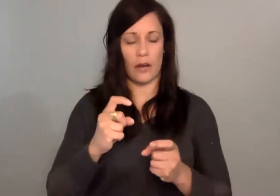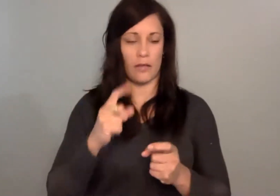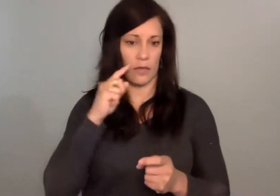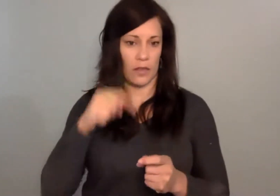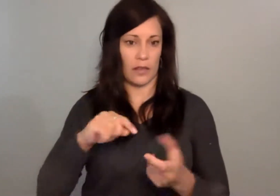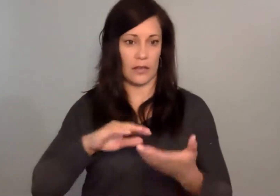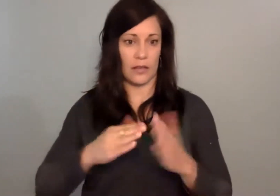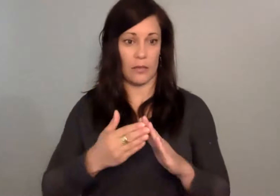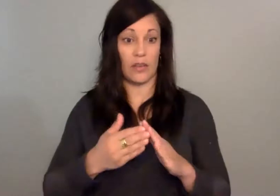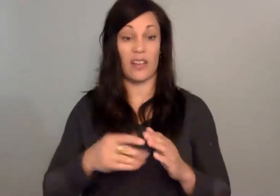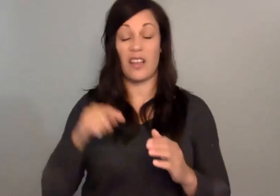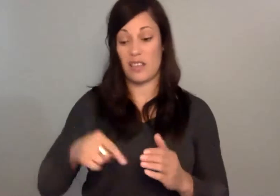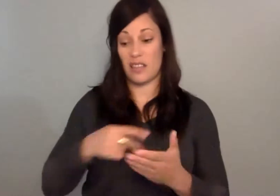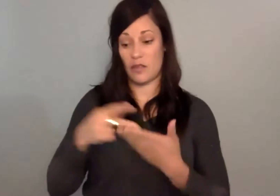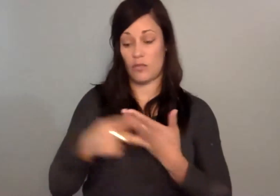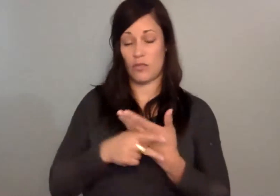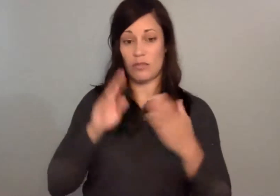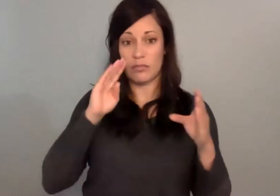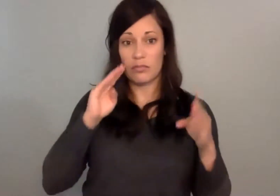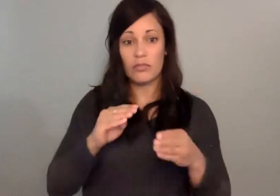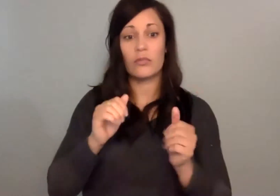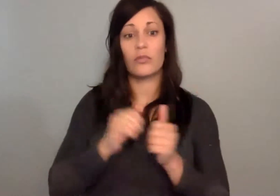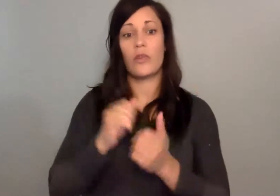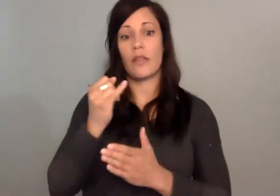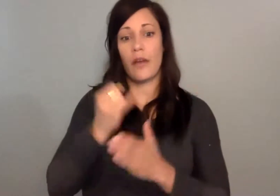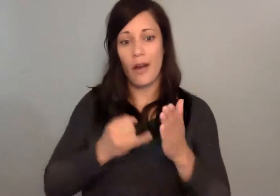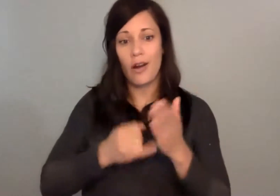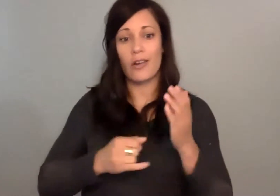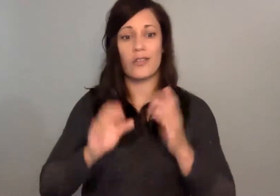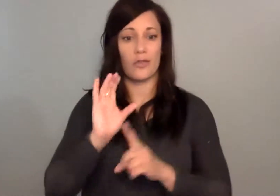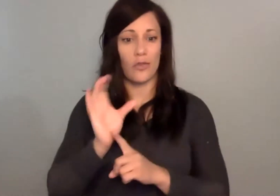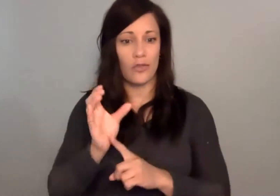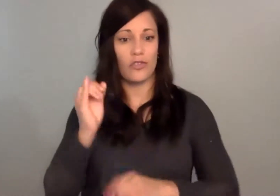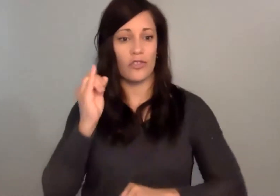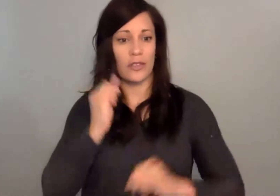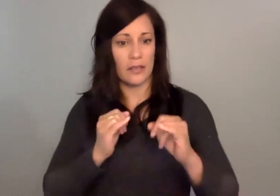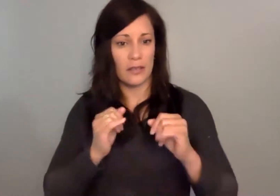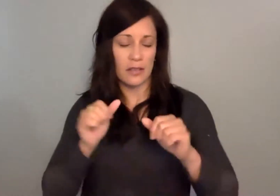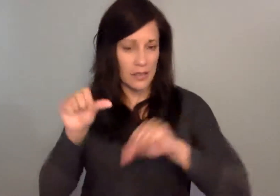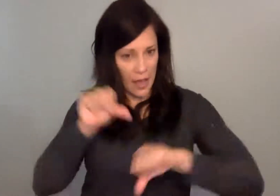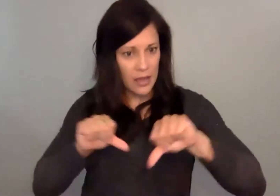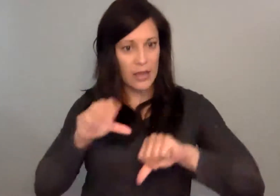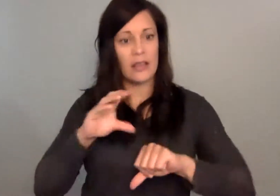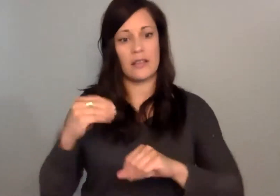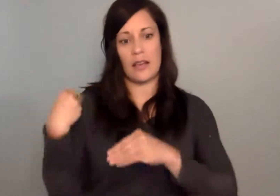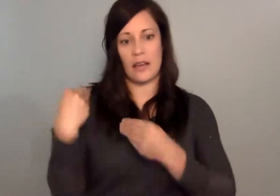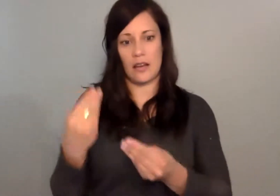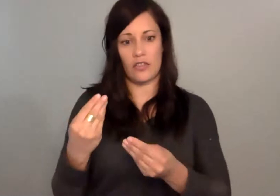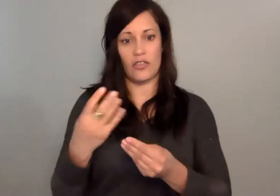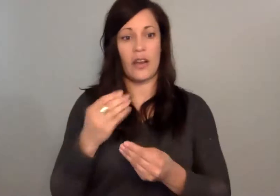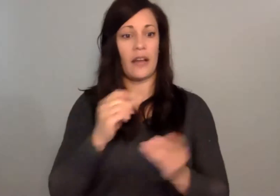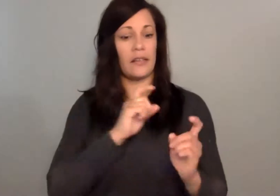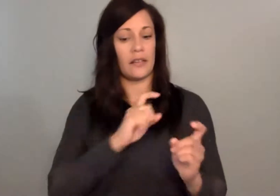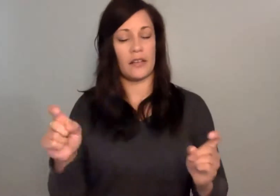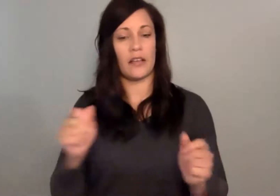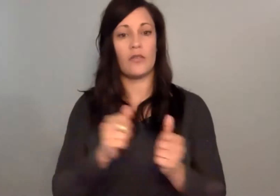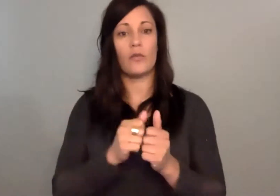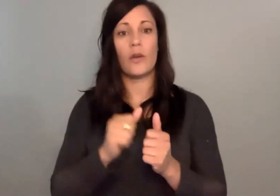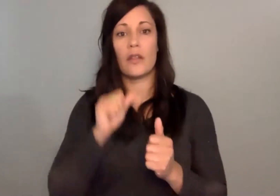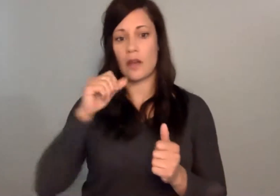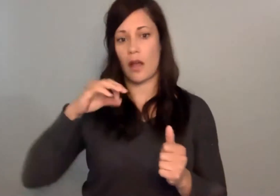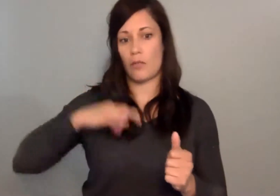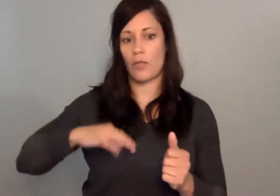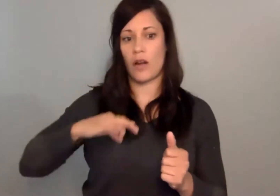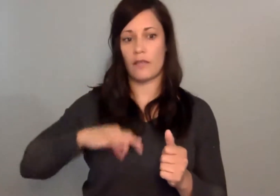will center arts, culture, science, and heritage, along with grants awarded to nonprofit neighborhood